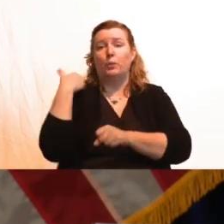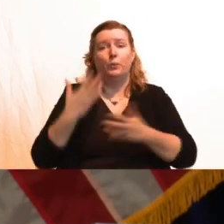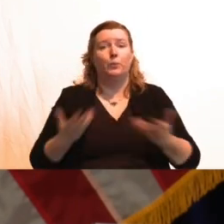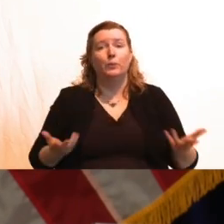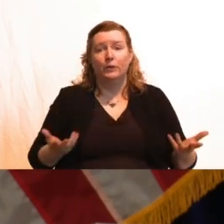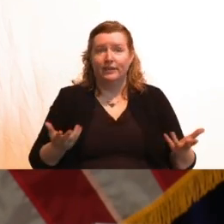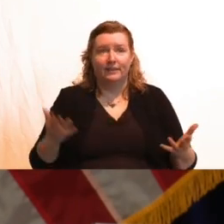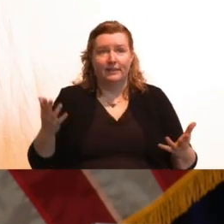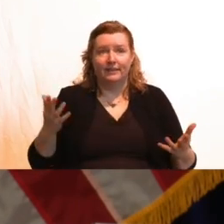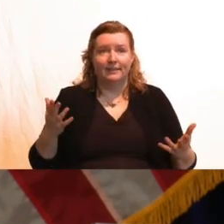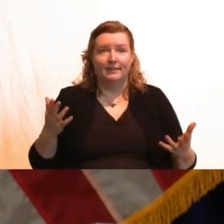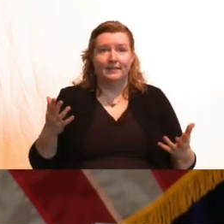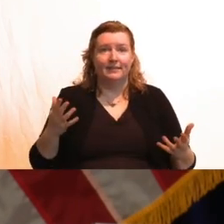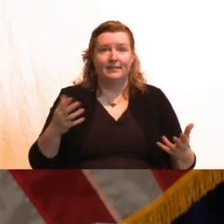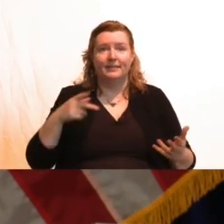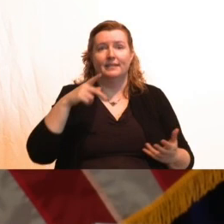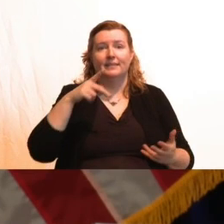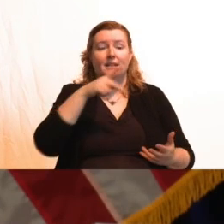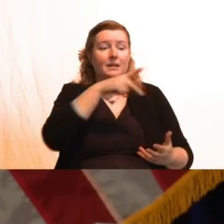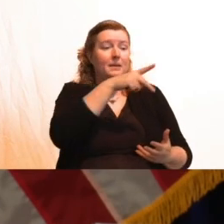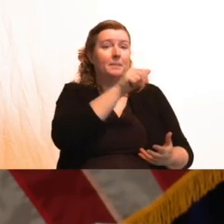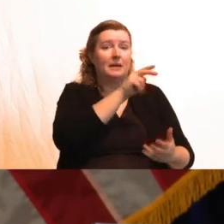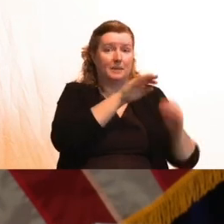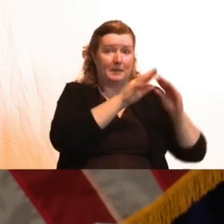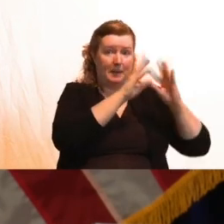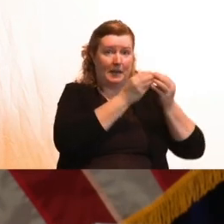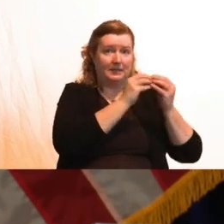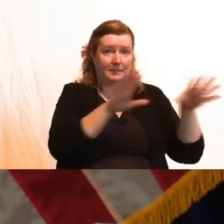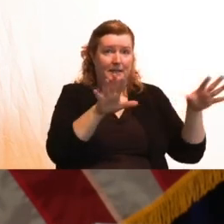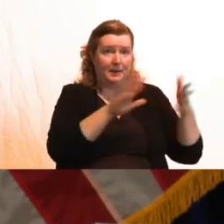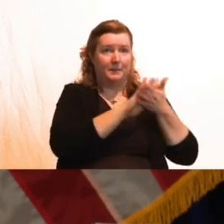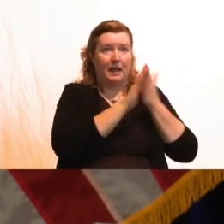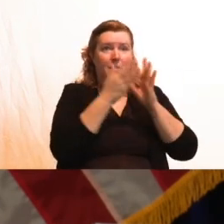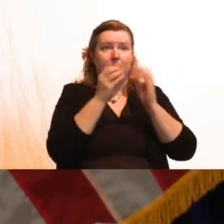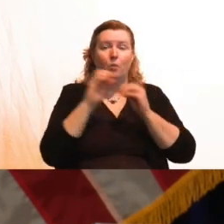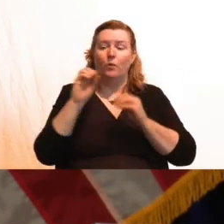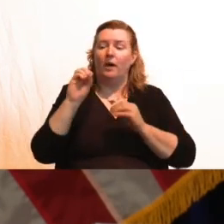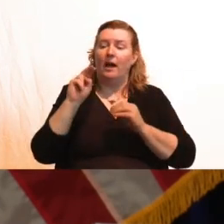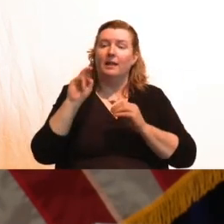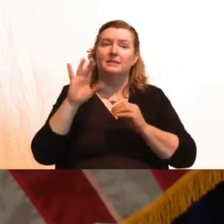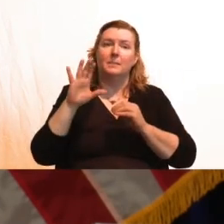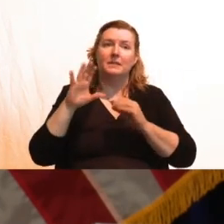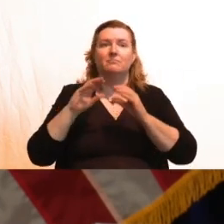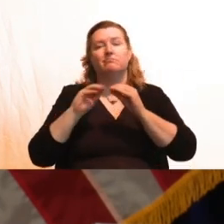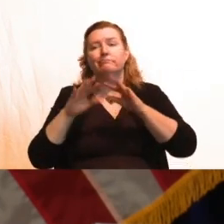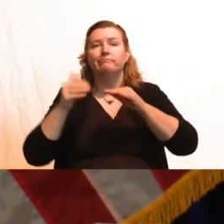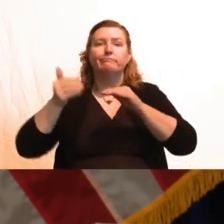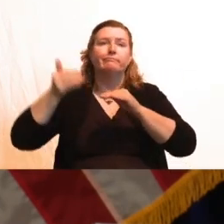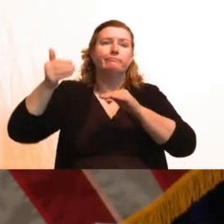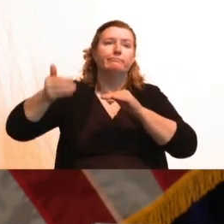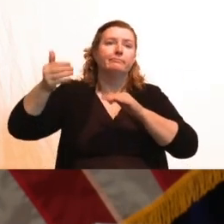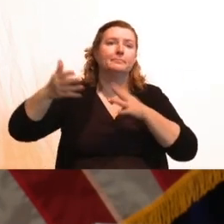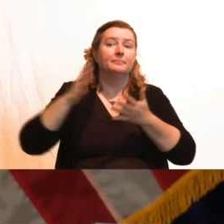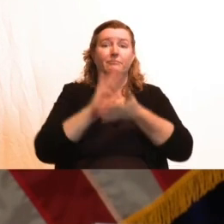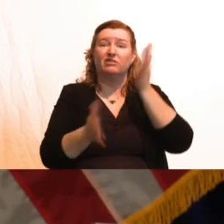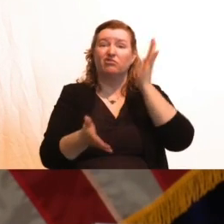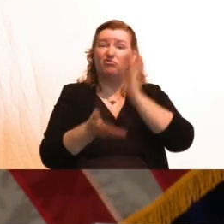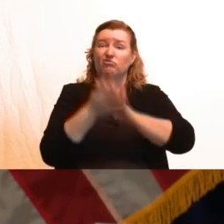that we're putting out a sign that says mission accomplished and the virus is gone and it's not going to cause us any issues or problems down the